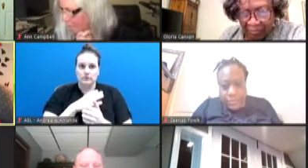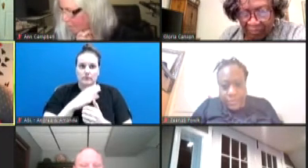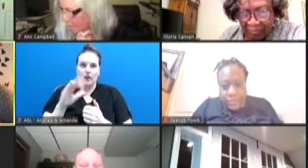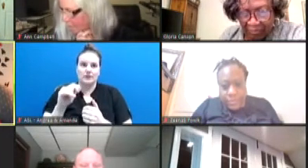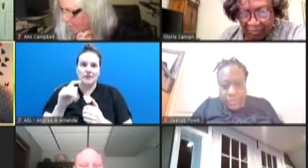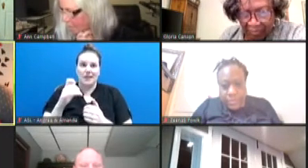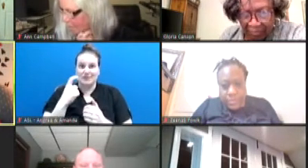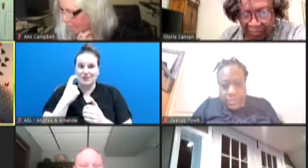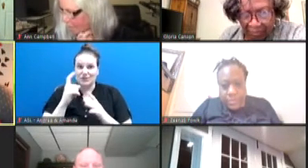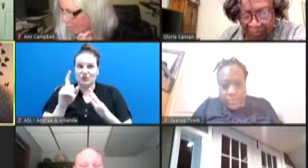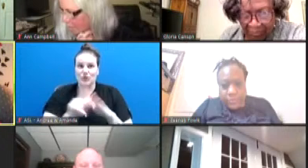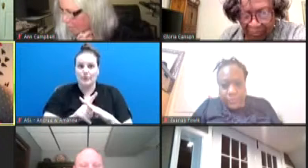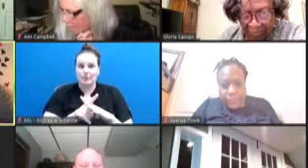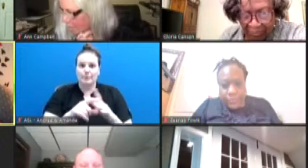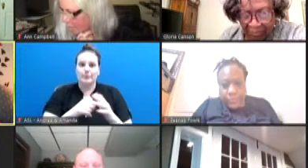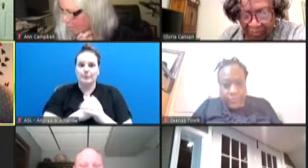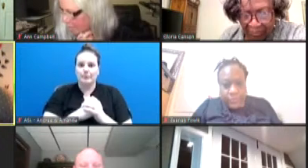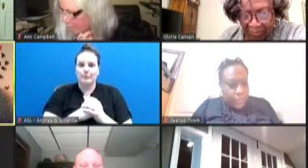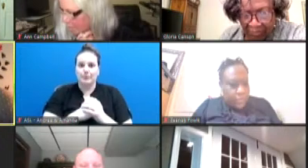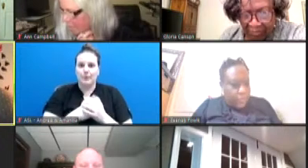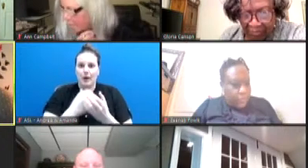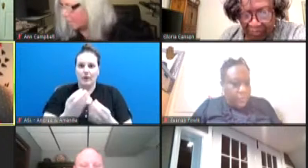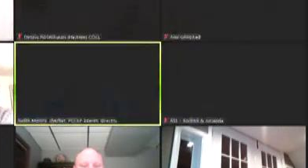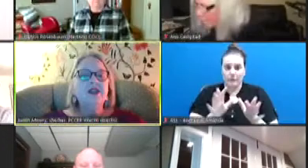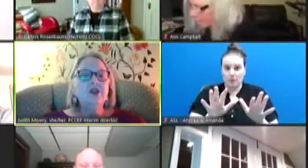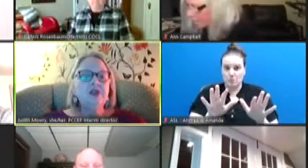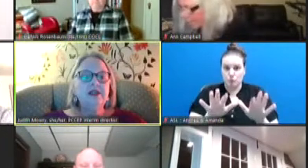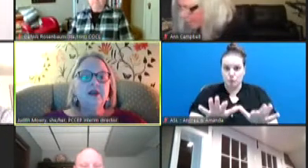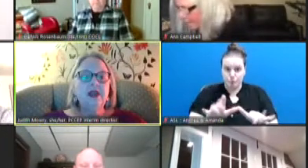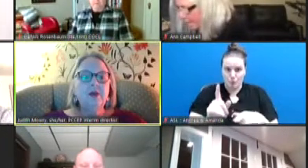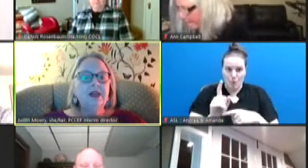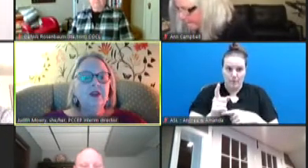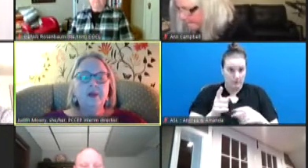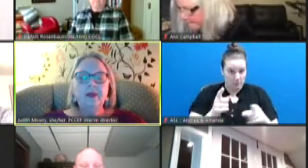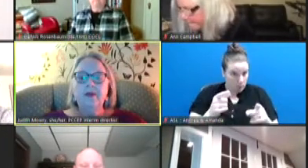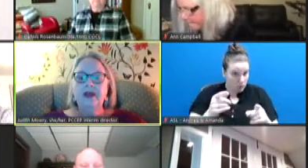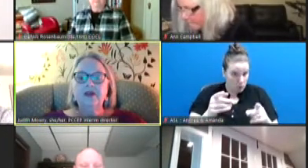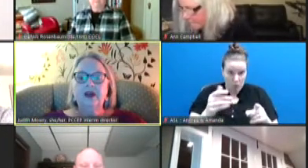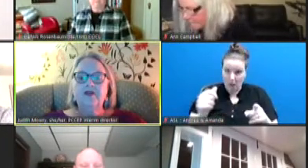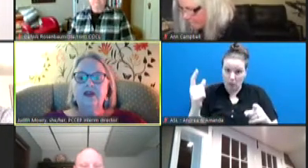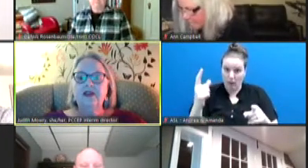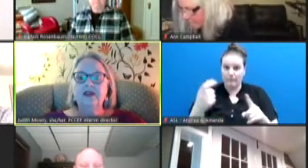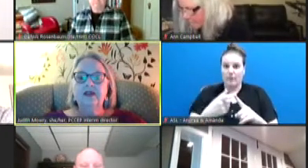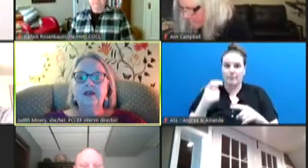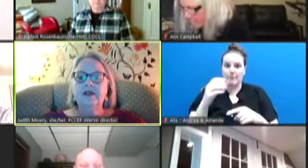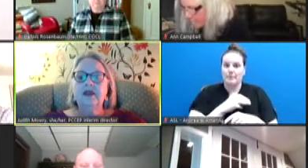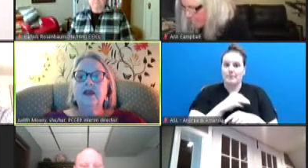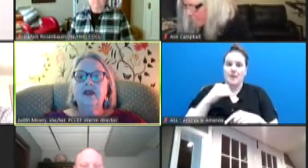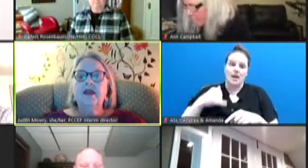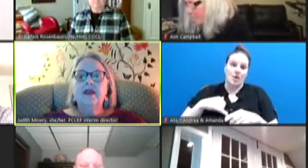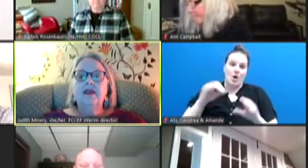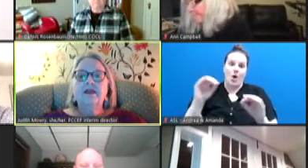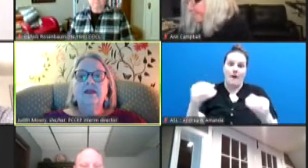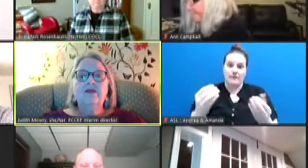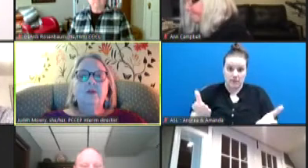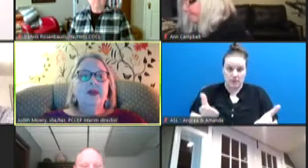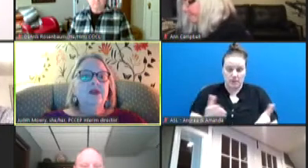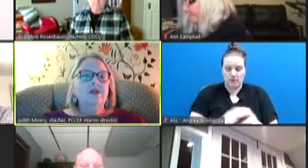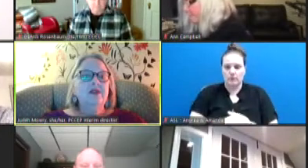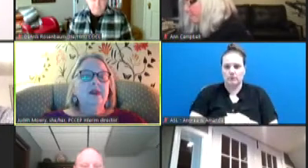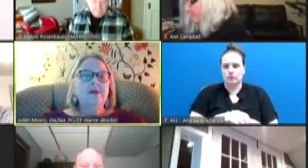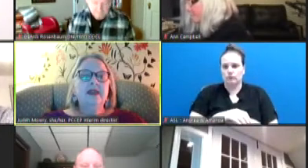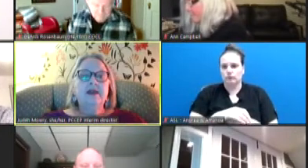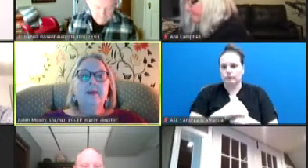in. So I'm gonna give her a second to get settled. Is there anyone here from the mayor's office to give a